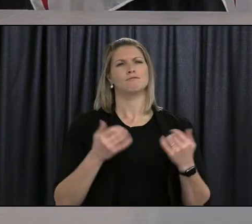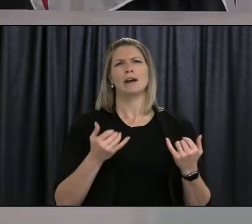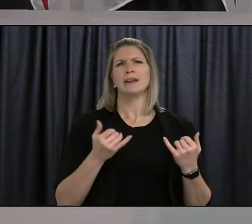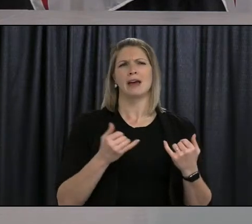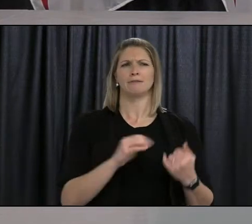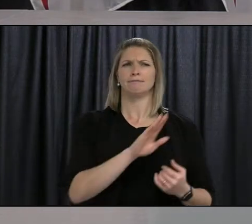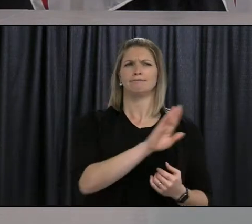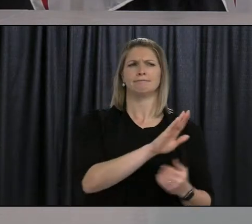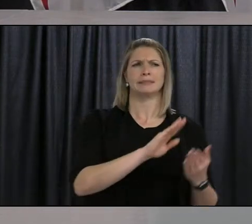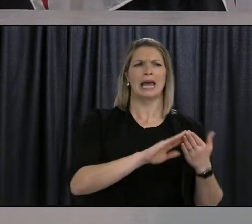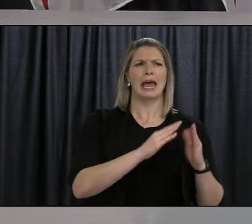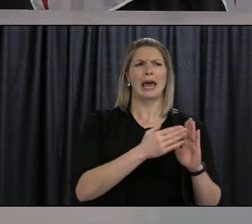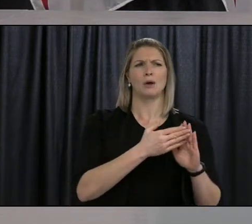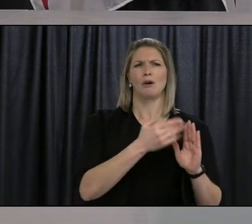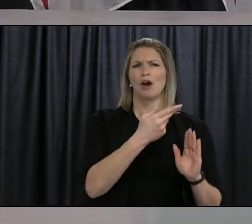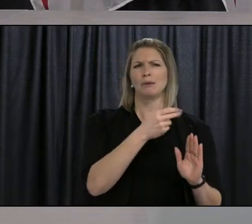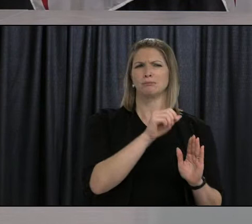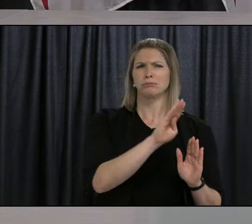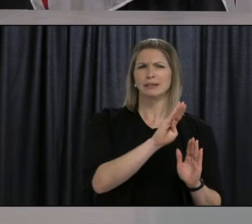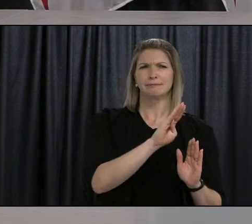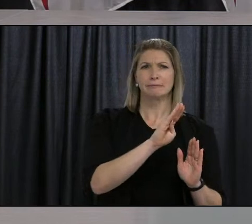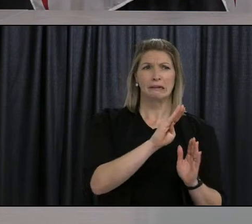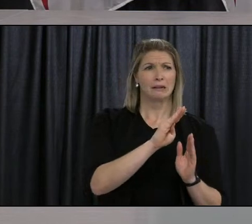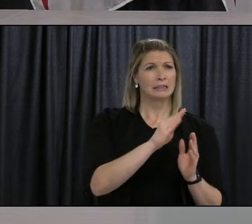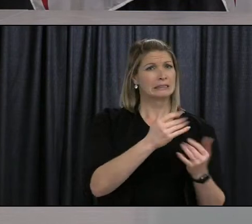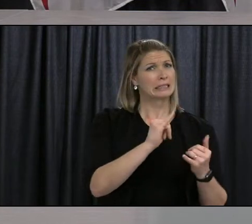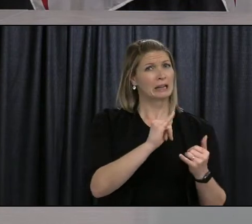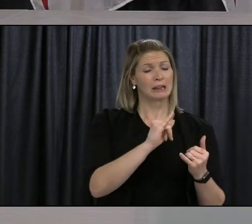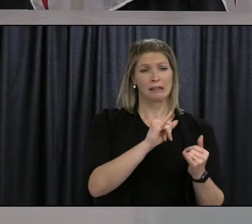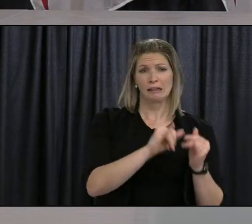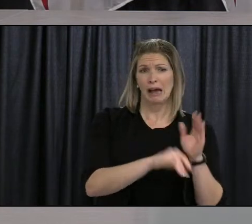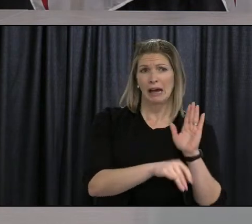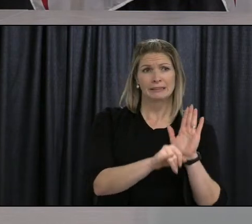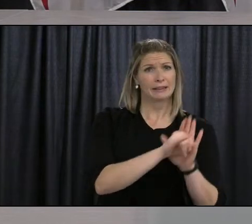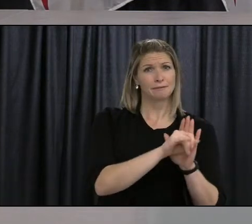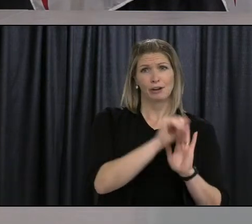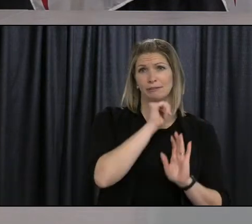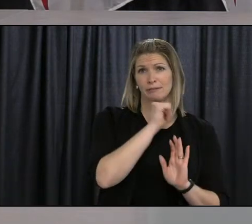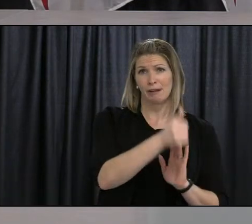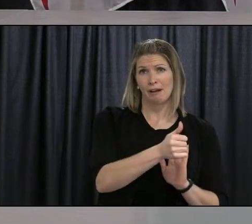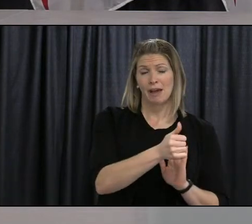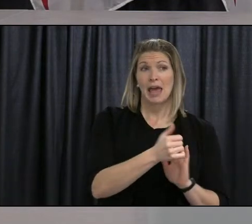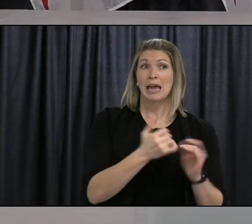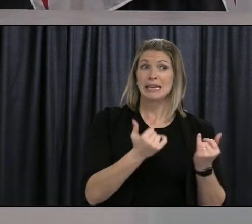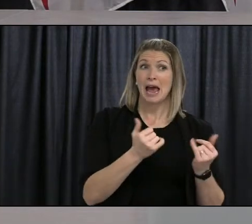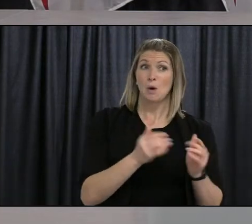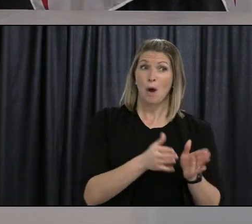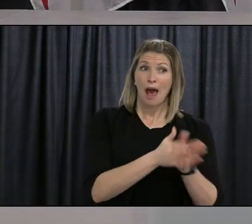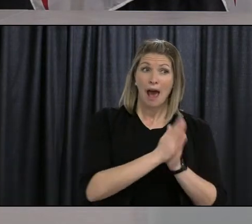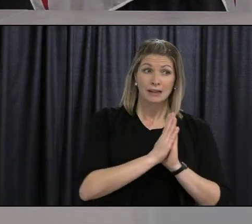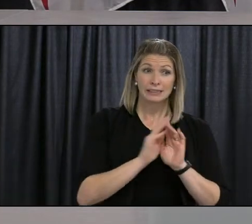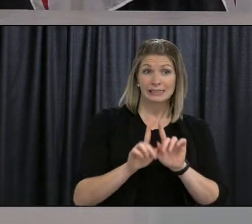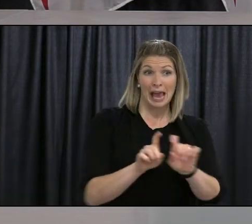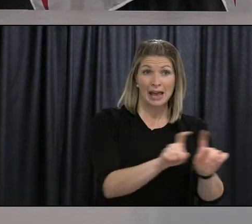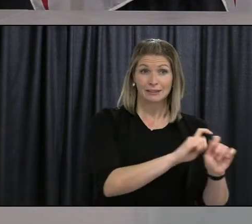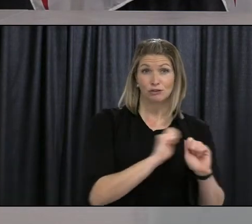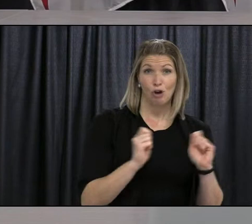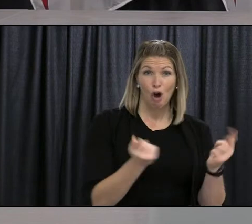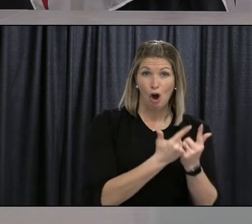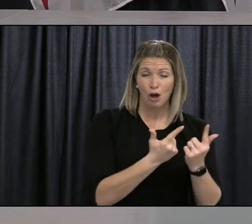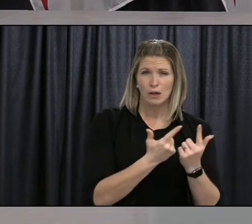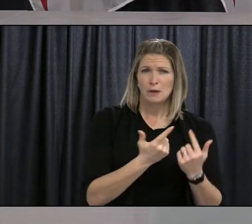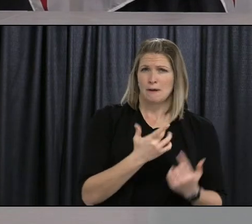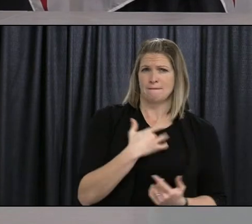and the fact that you're now wanting everyone to get tested there, do you feel schools should still be open? So at this point,